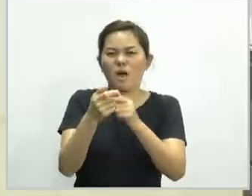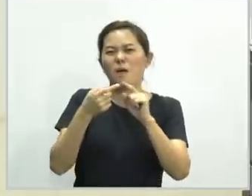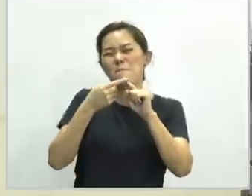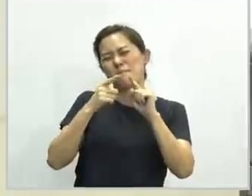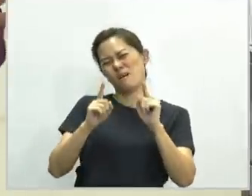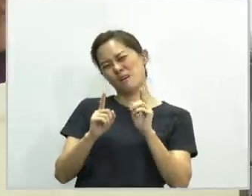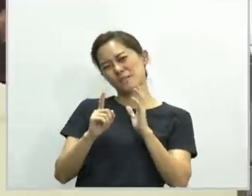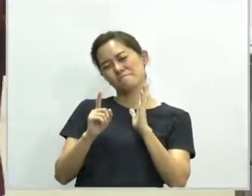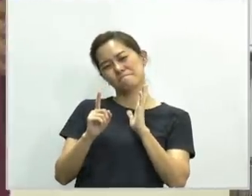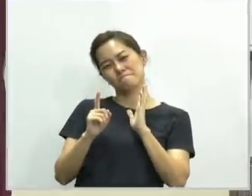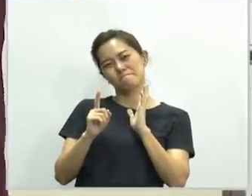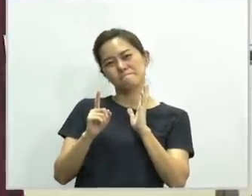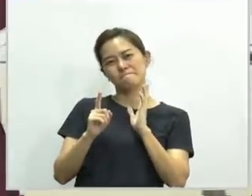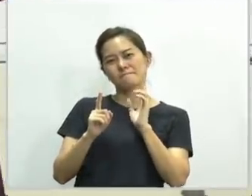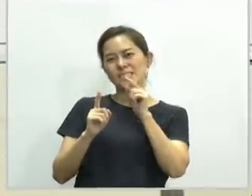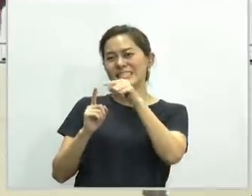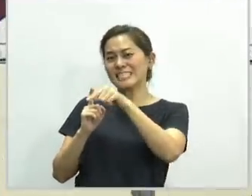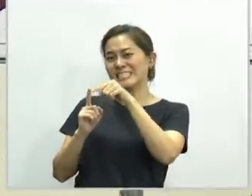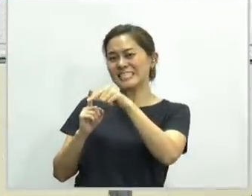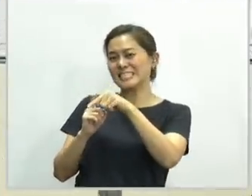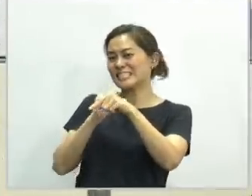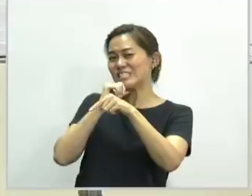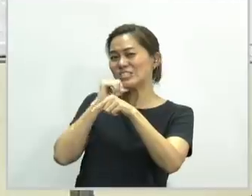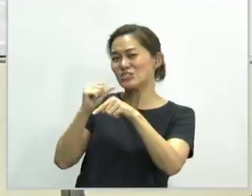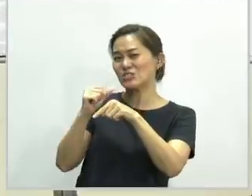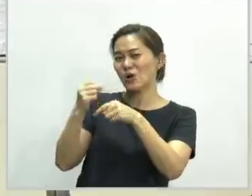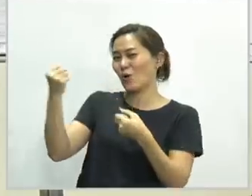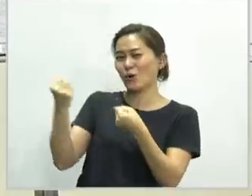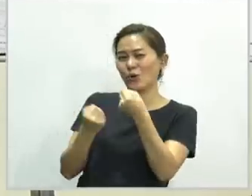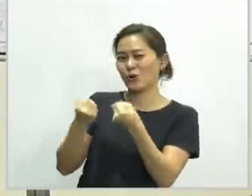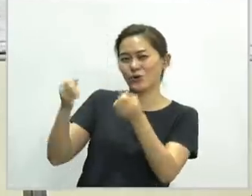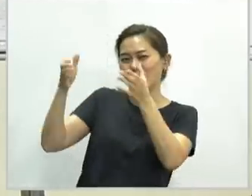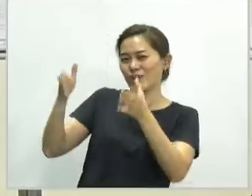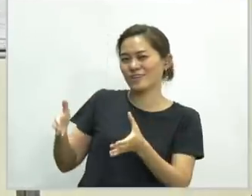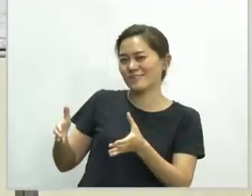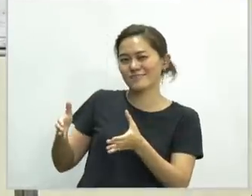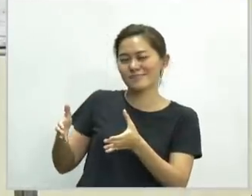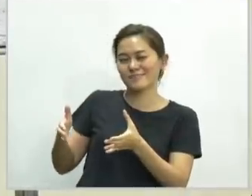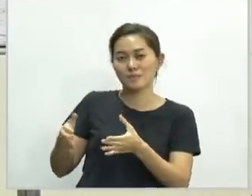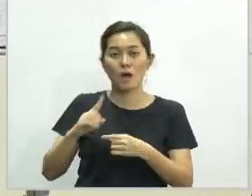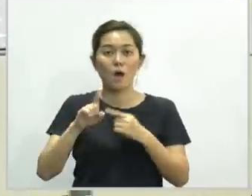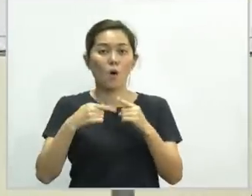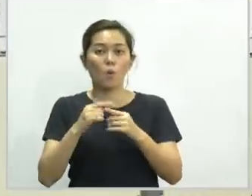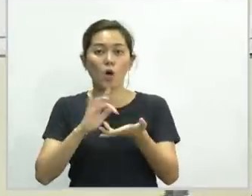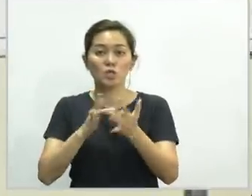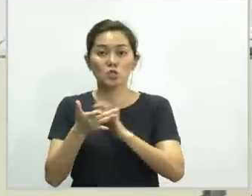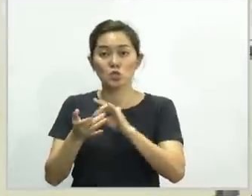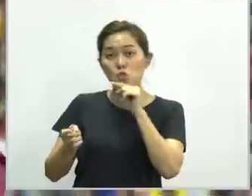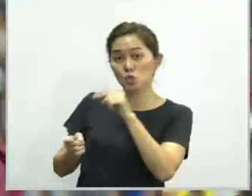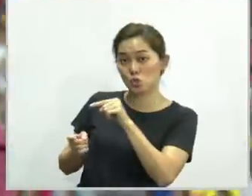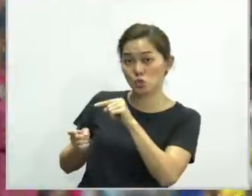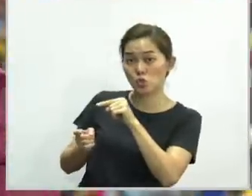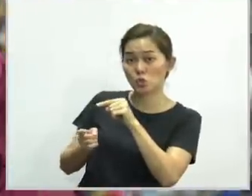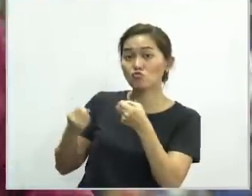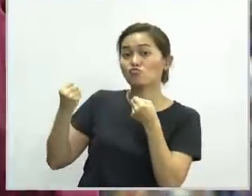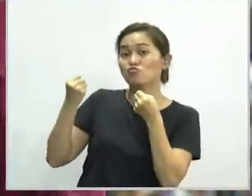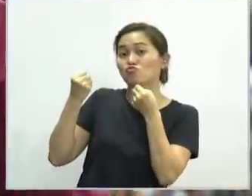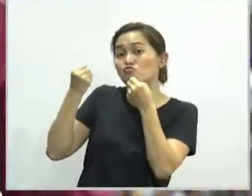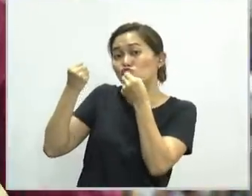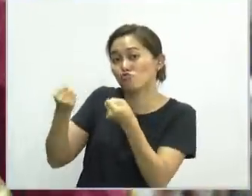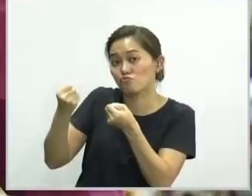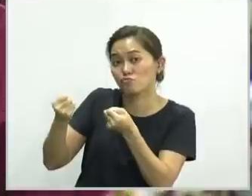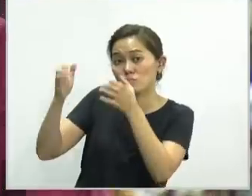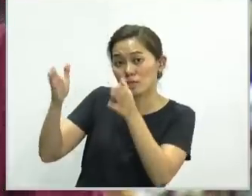actually, he's not in the driving seat. When Jesus is in the driving